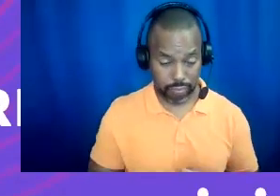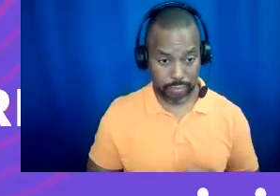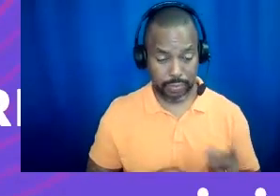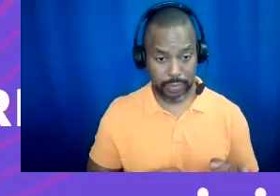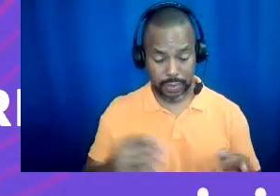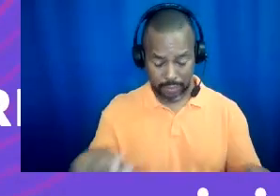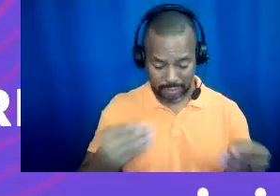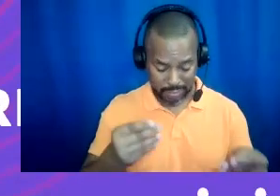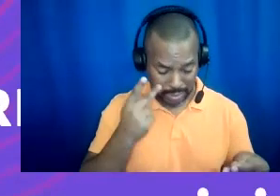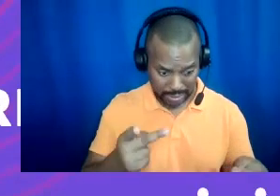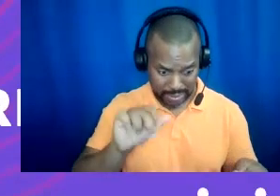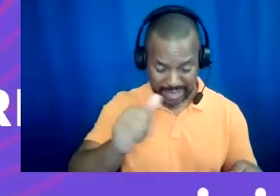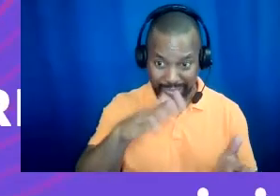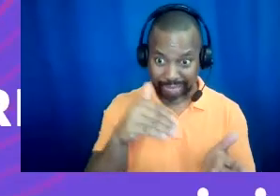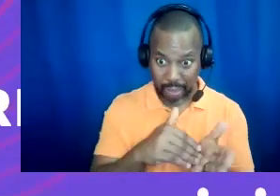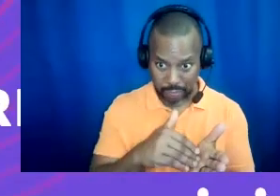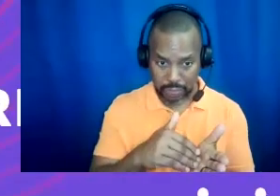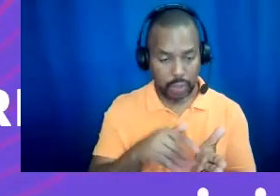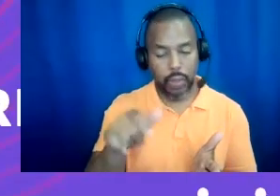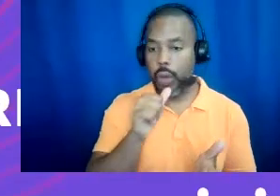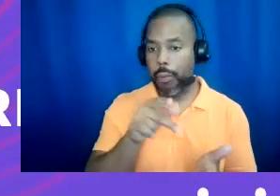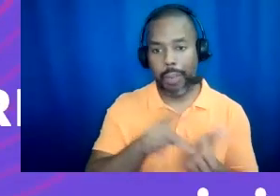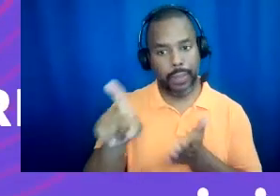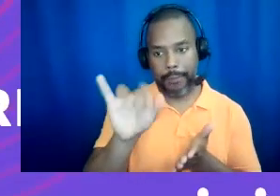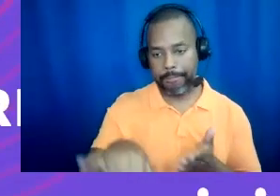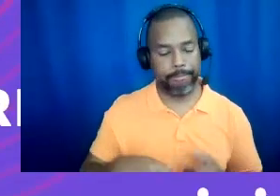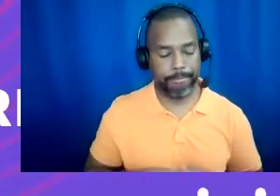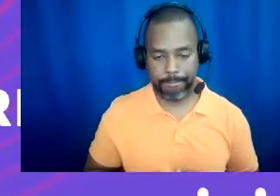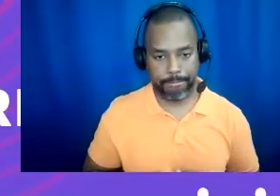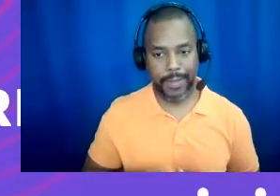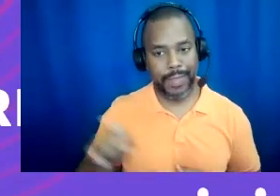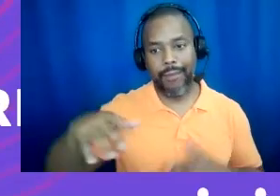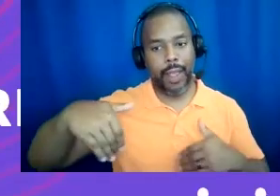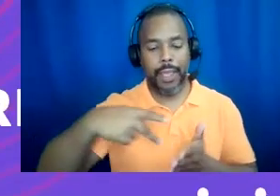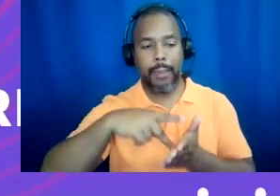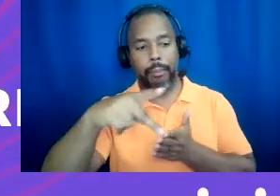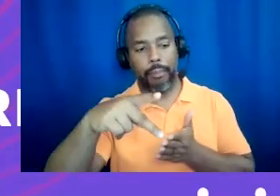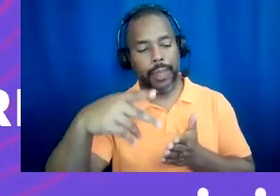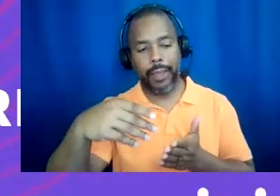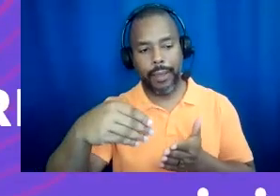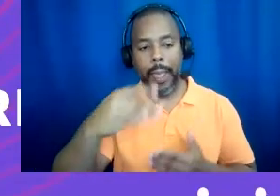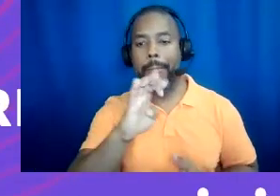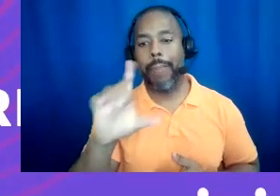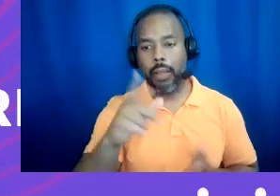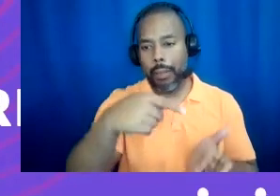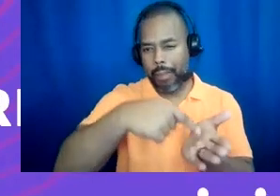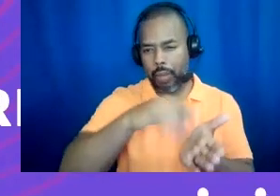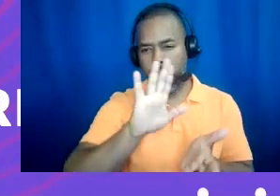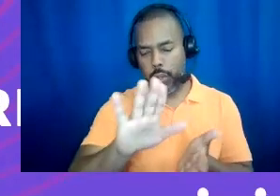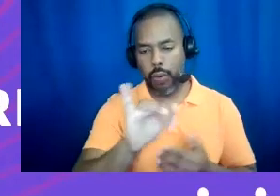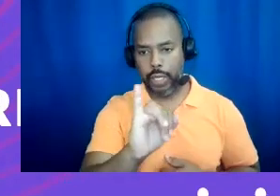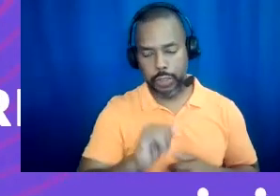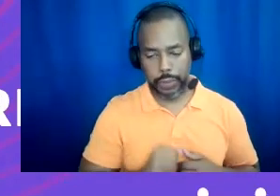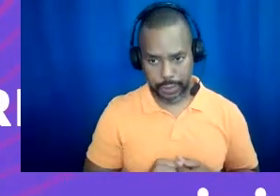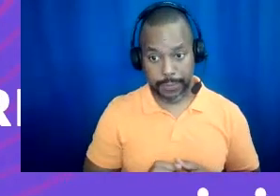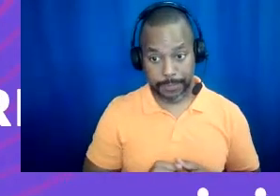for $10,000. Do not pay that bill because they haven't billed your insurance. So I always recommend do not pay your insurance bill